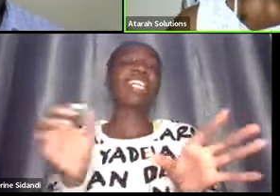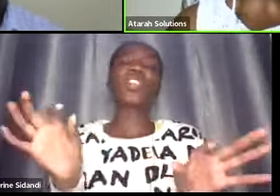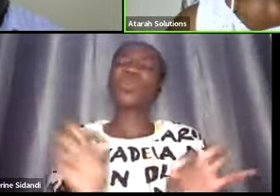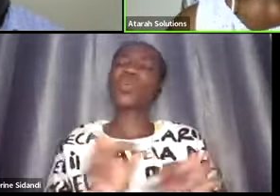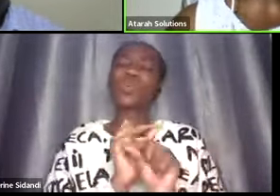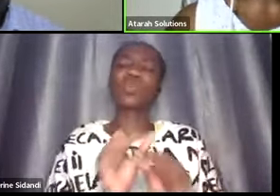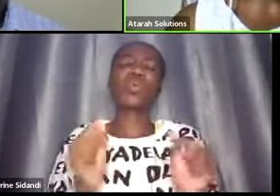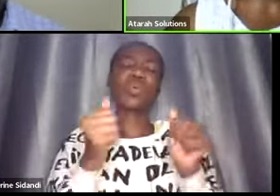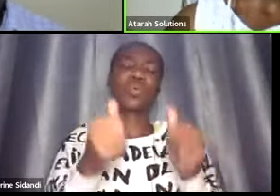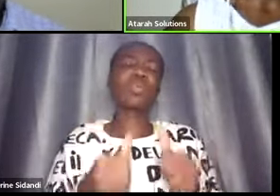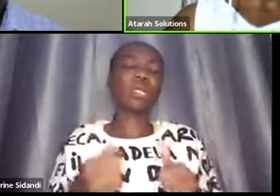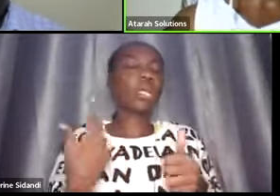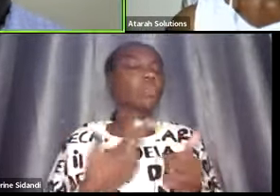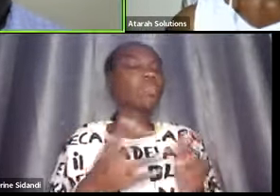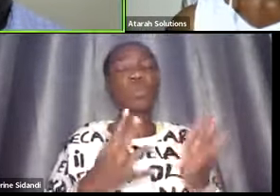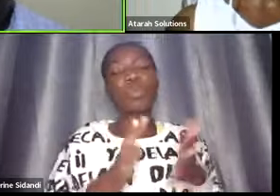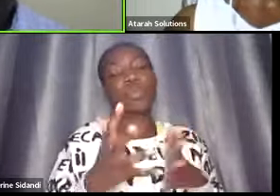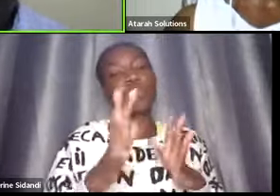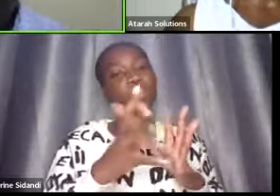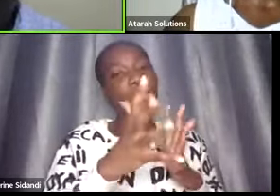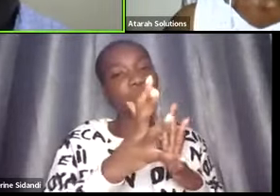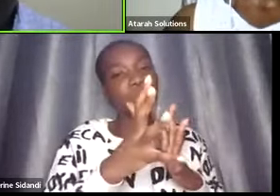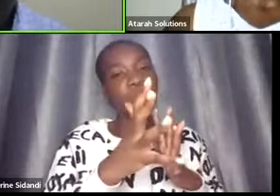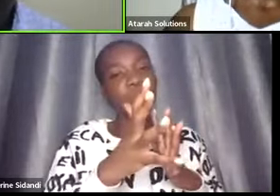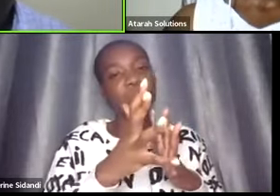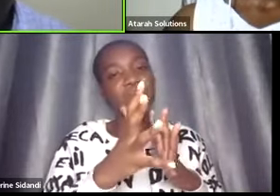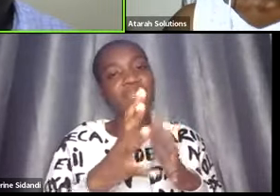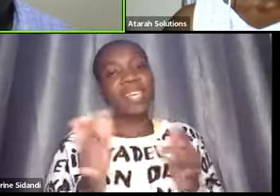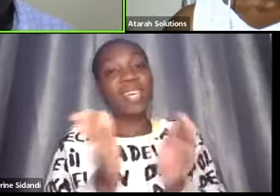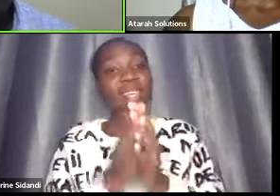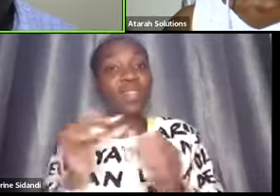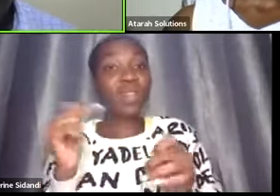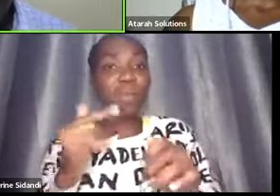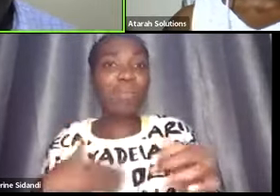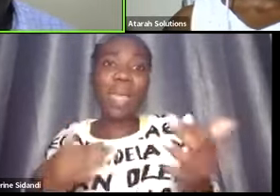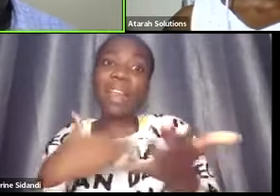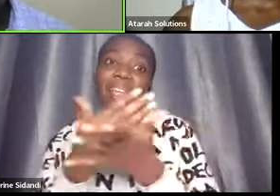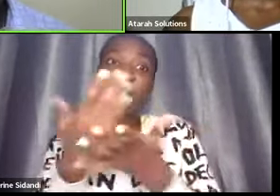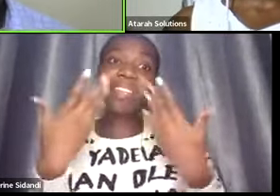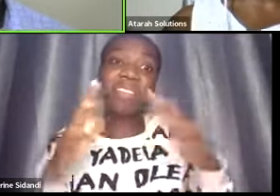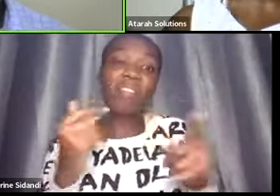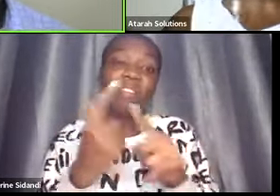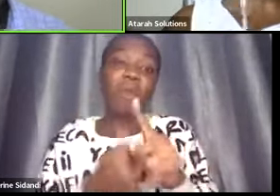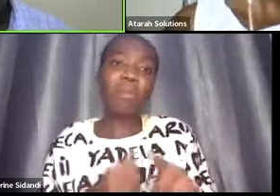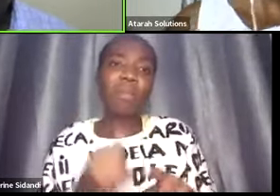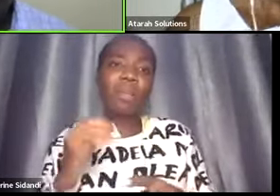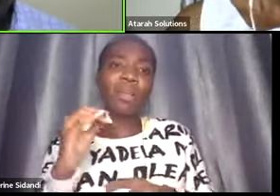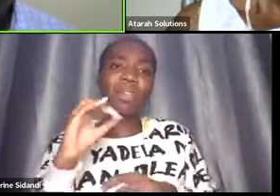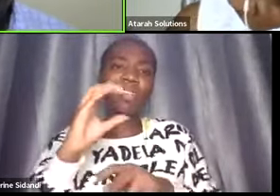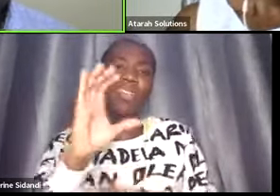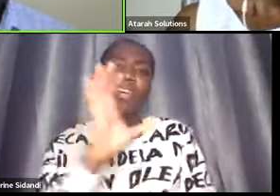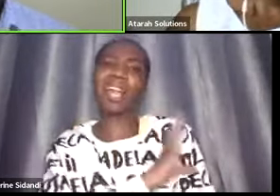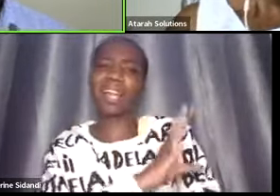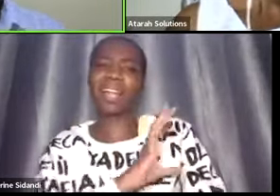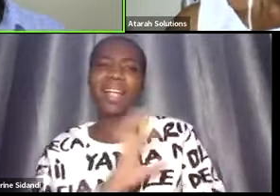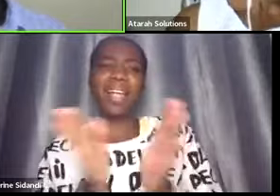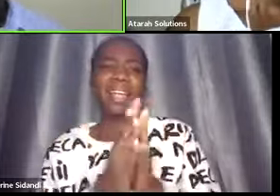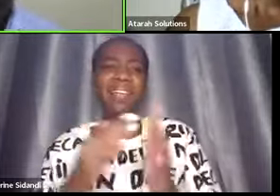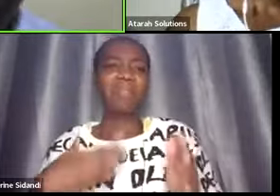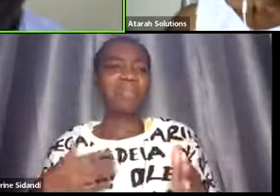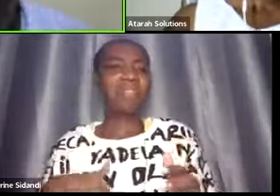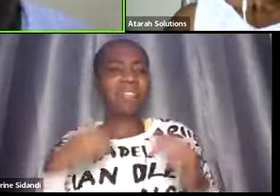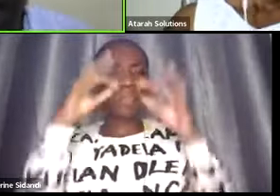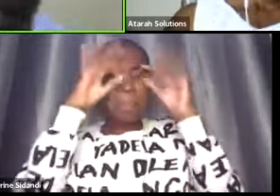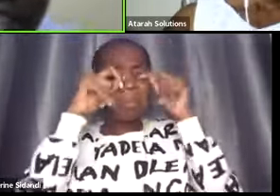really, really appreciate. In fact, I arrived this morning from Canada. I still have jet lag. I had gone for a conference in Montreal. So